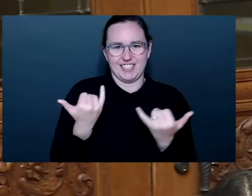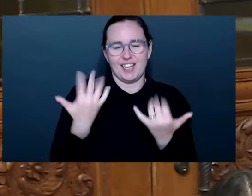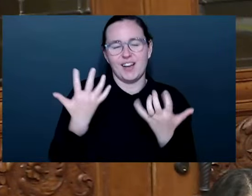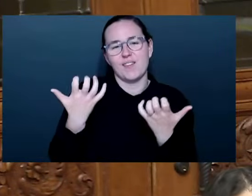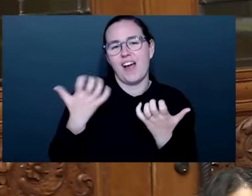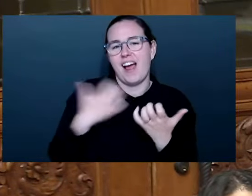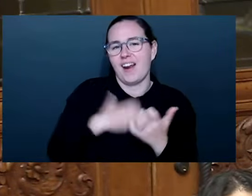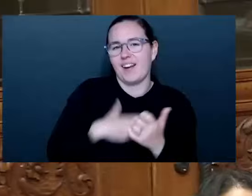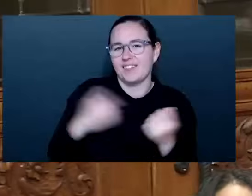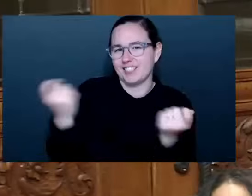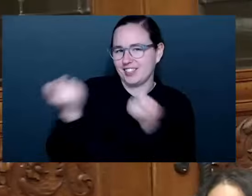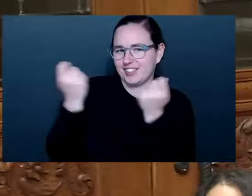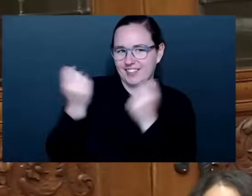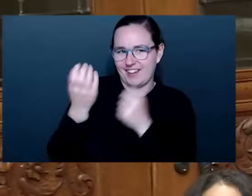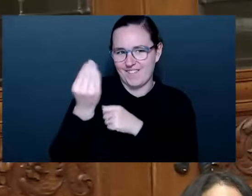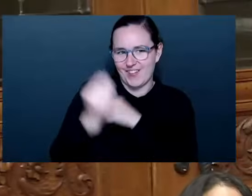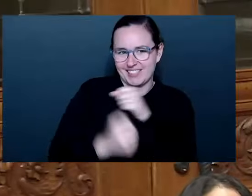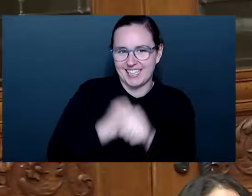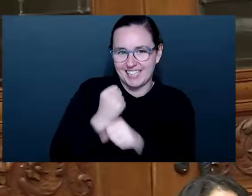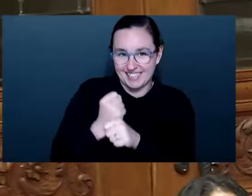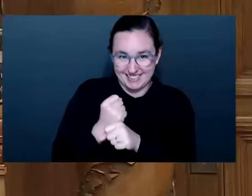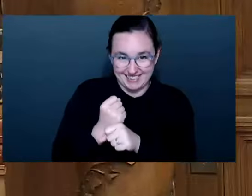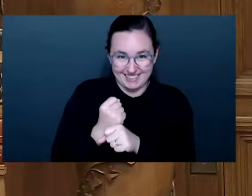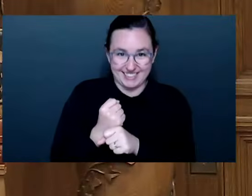for. Thank you, Mr. Speaker.